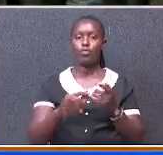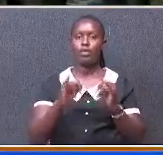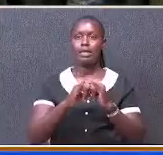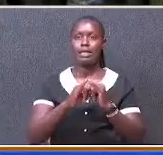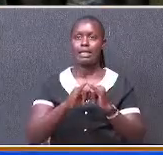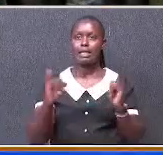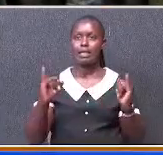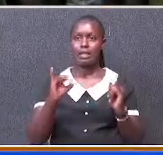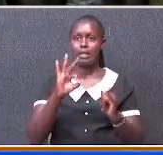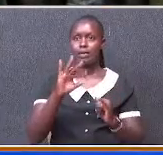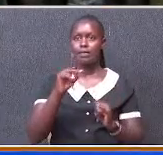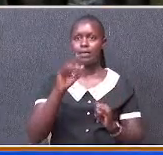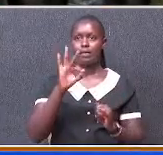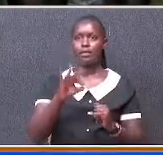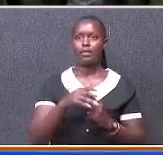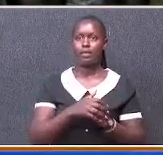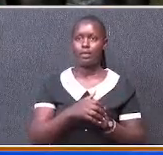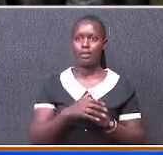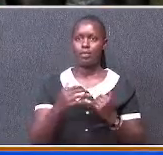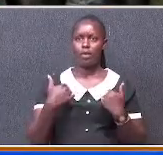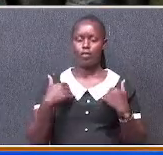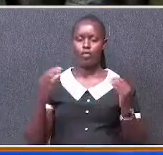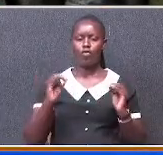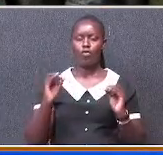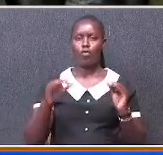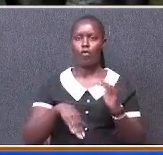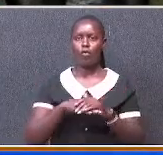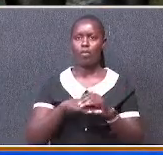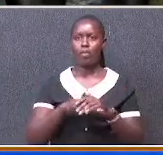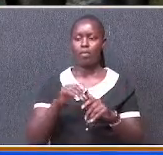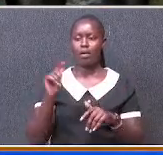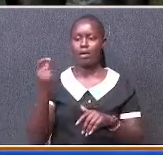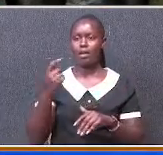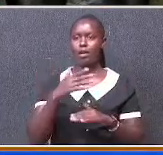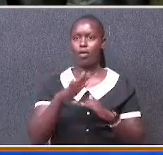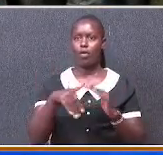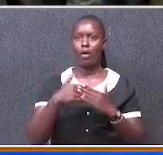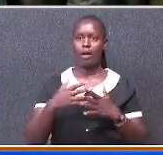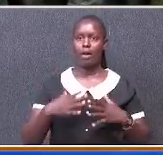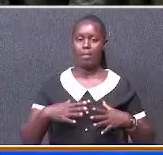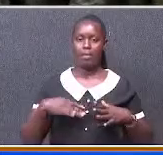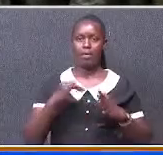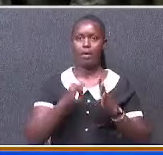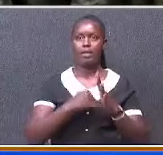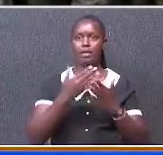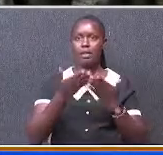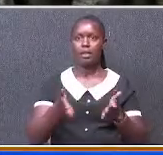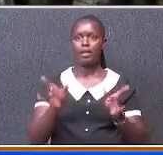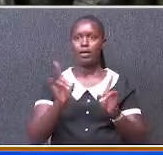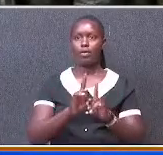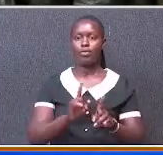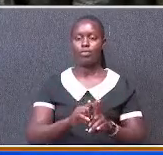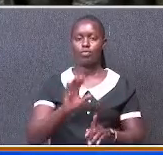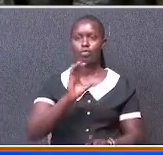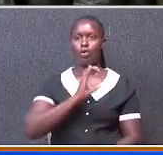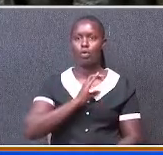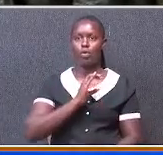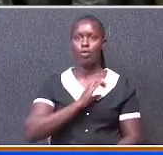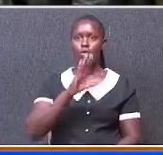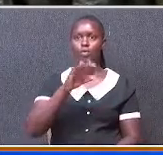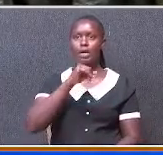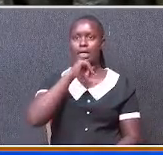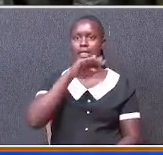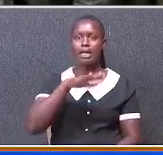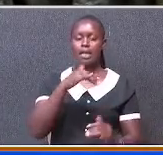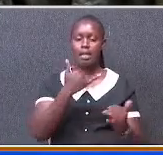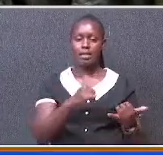Don't get confused. There's no football in Kenya. Everybody is just like that. Even your own kid, madam. Your son is playing.